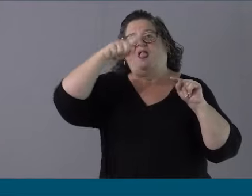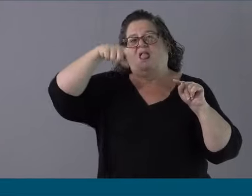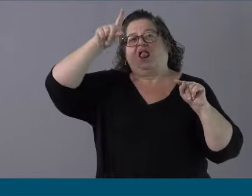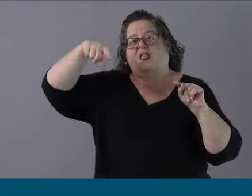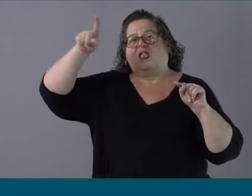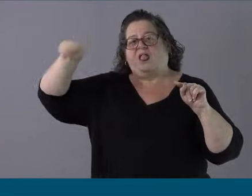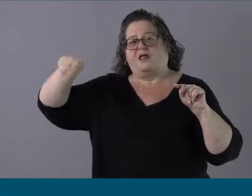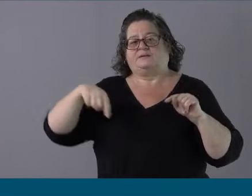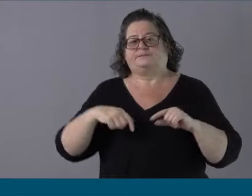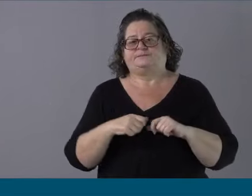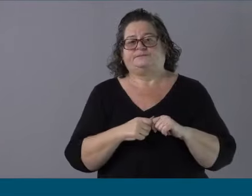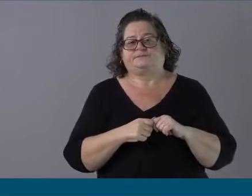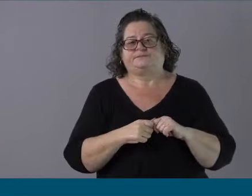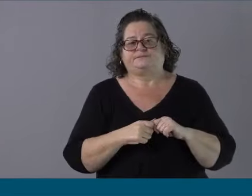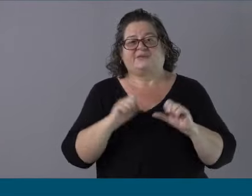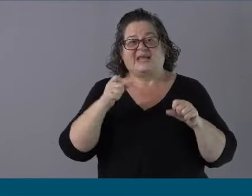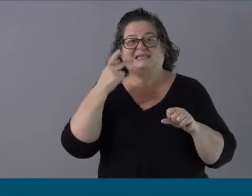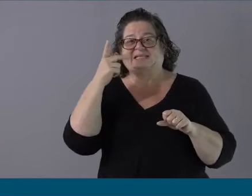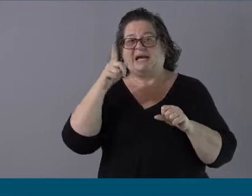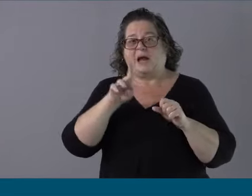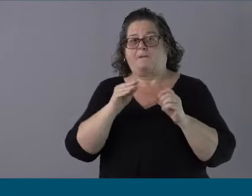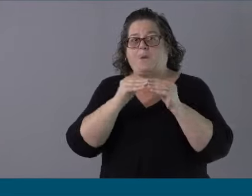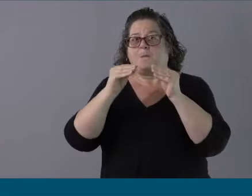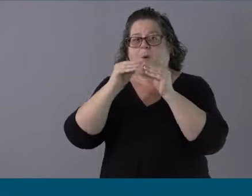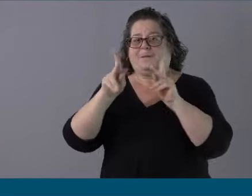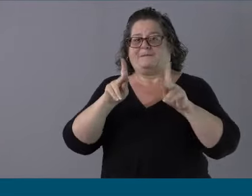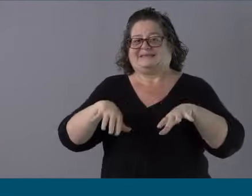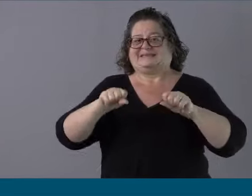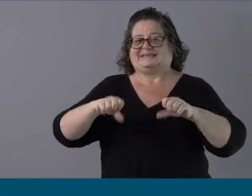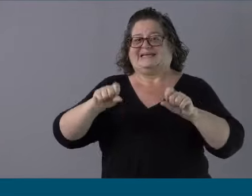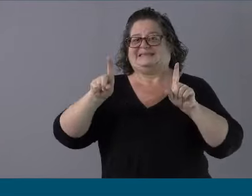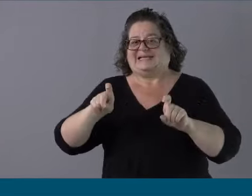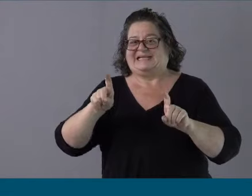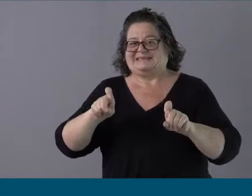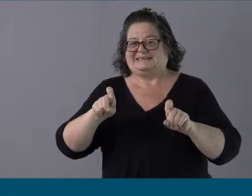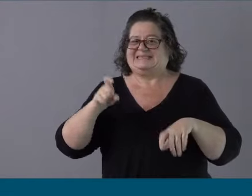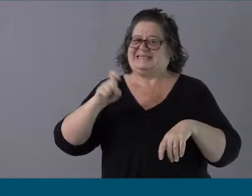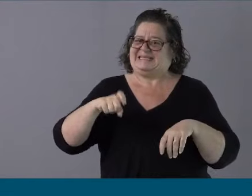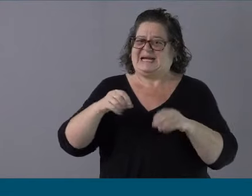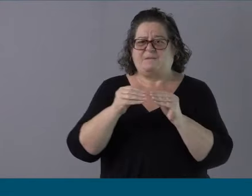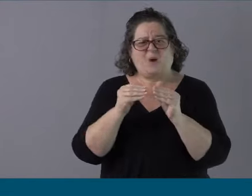of tests in the state of Arizona. We need even more, but we're at over